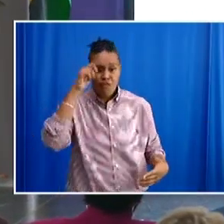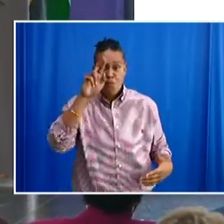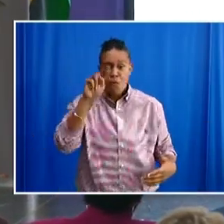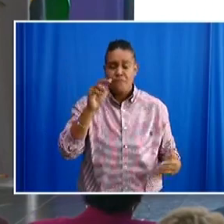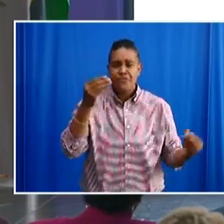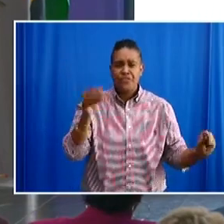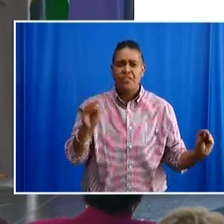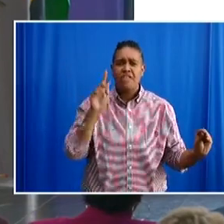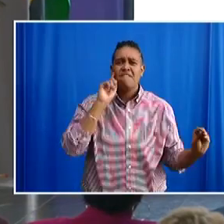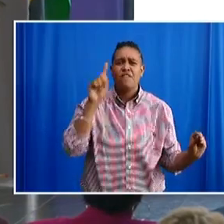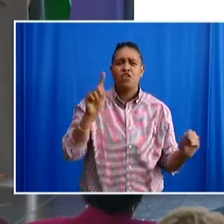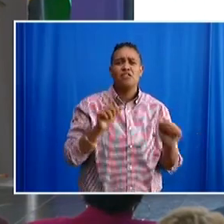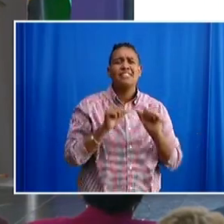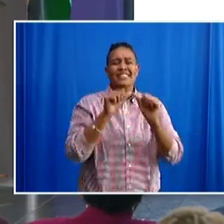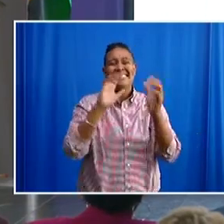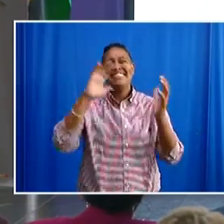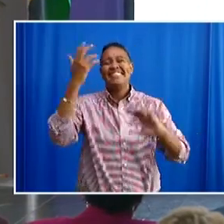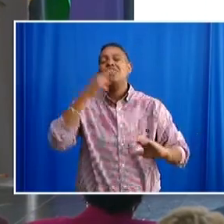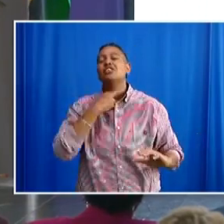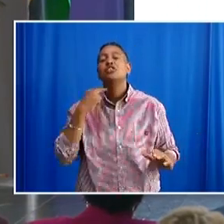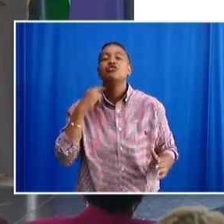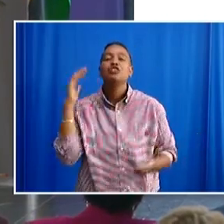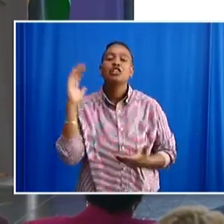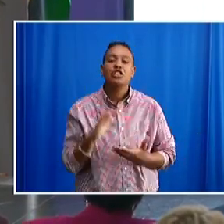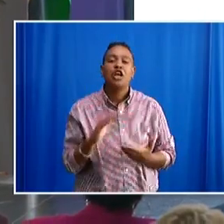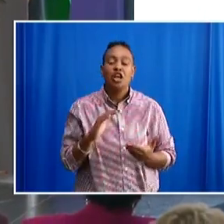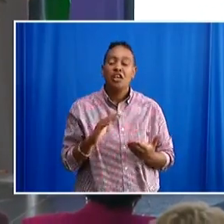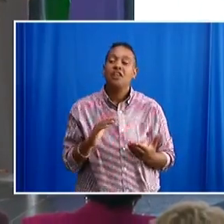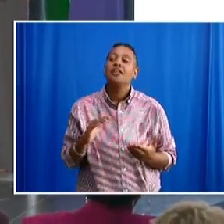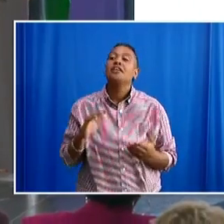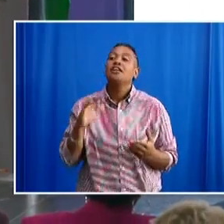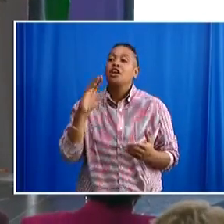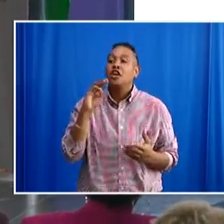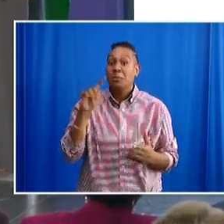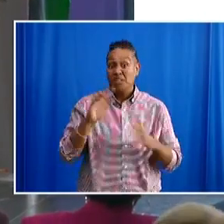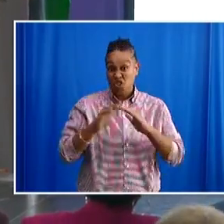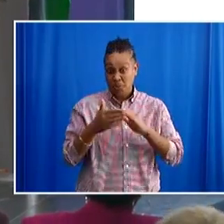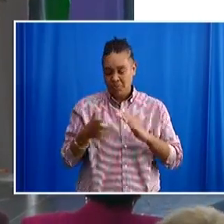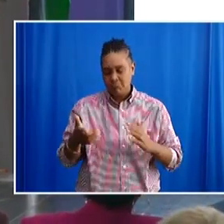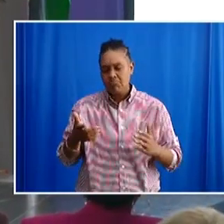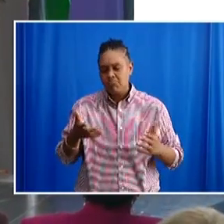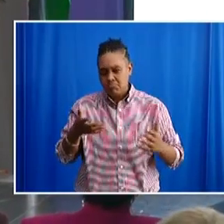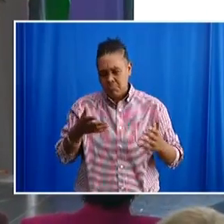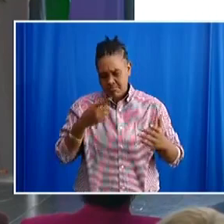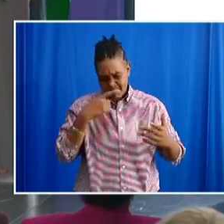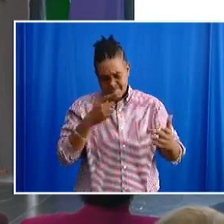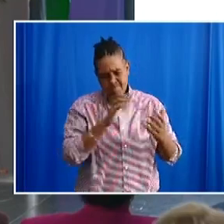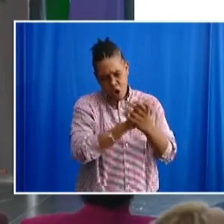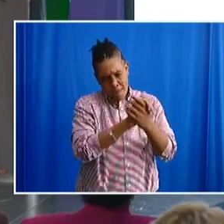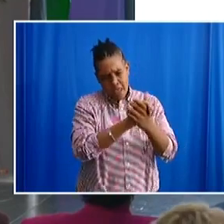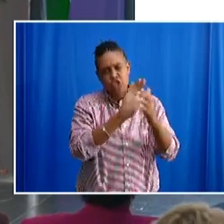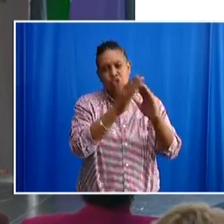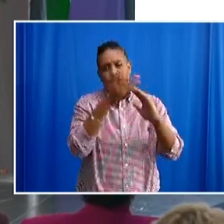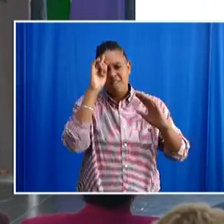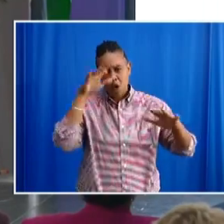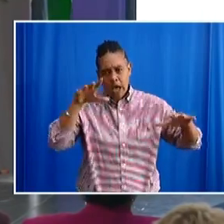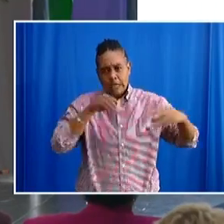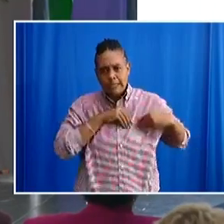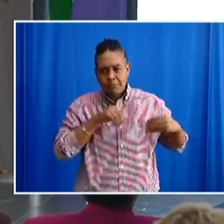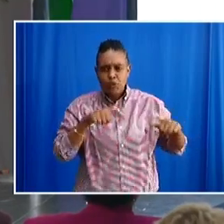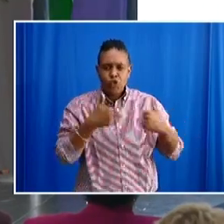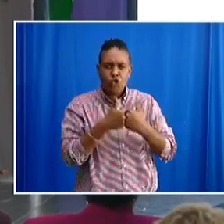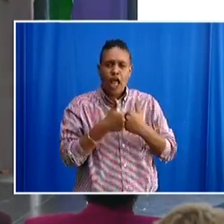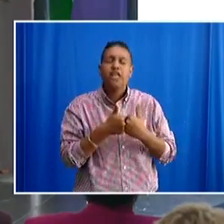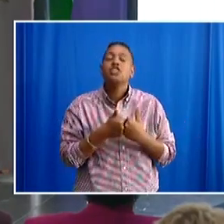Office for Disaster Risk Reduction, commend Jamaica for taking up this challenge of putting